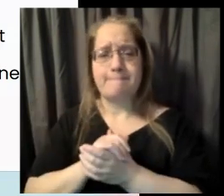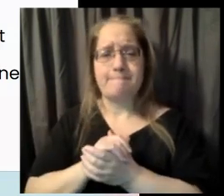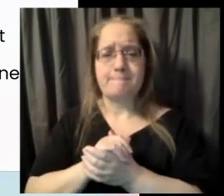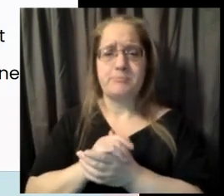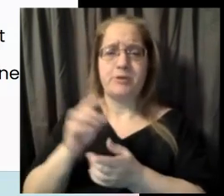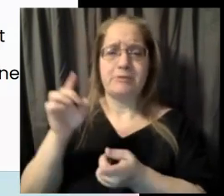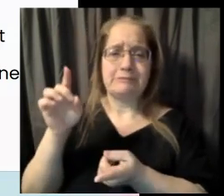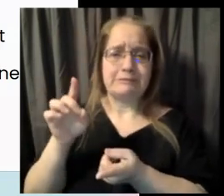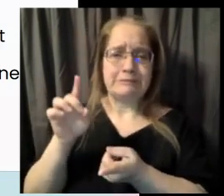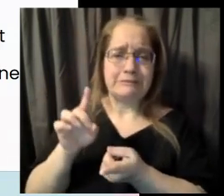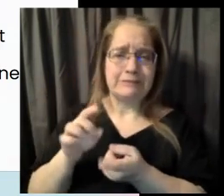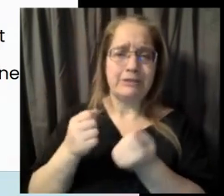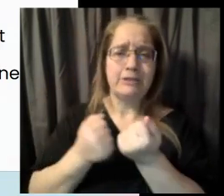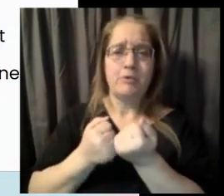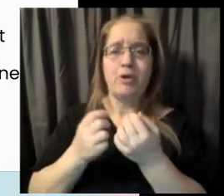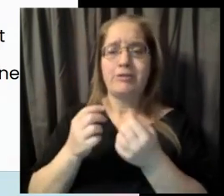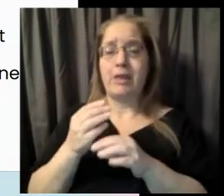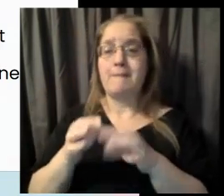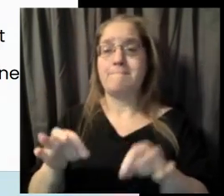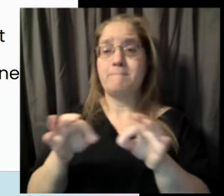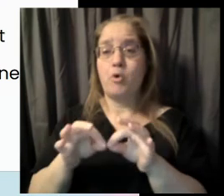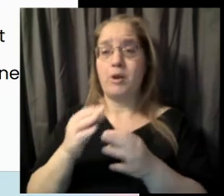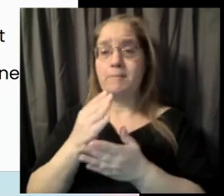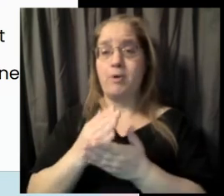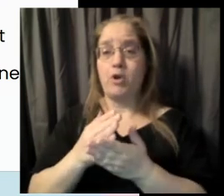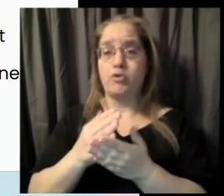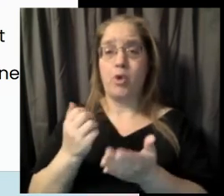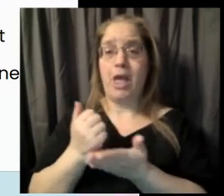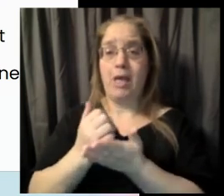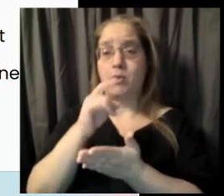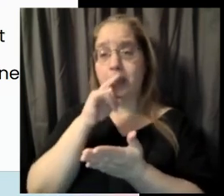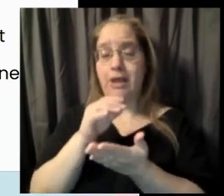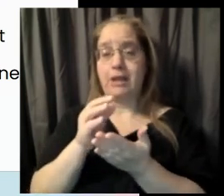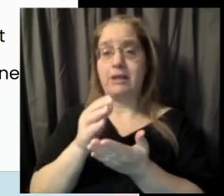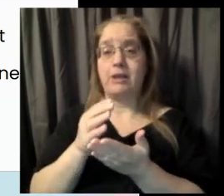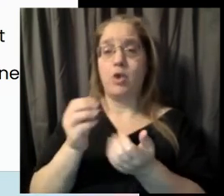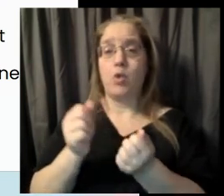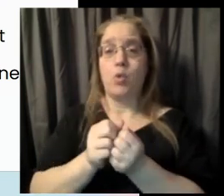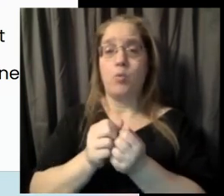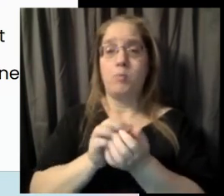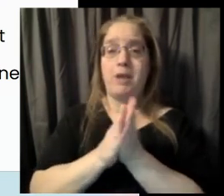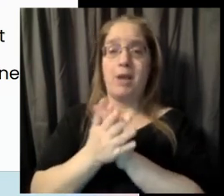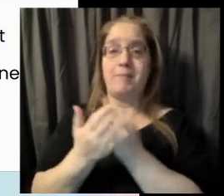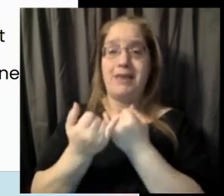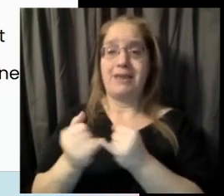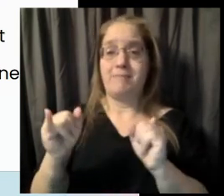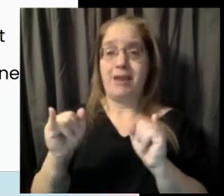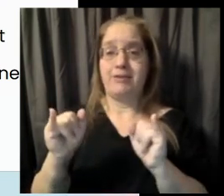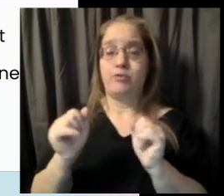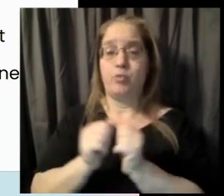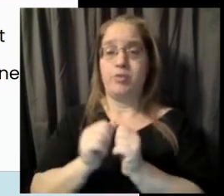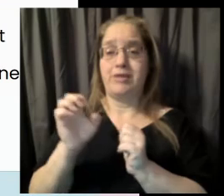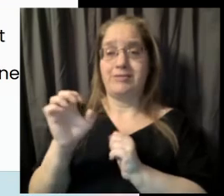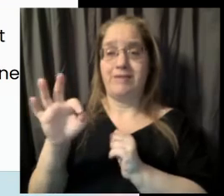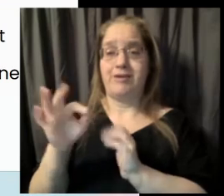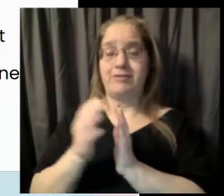So fading support is obvious an important step, right, in helping your child build that independence with routines and other executive function skills. And the